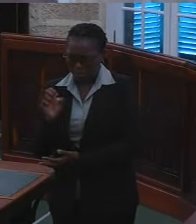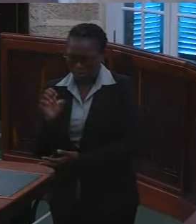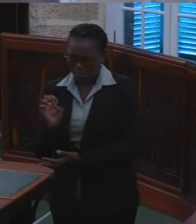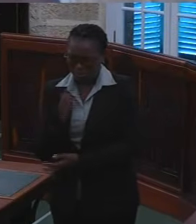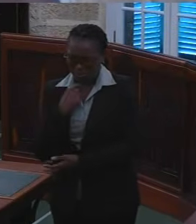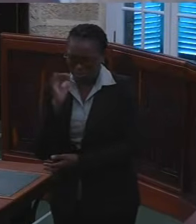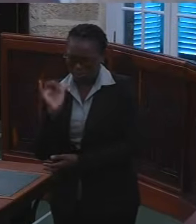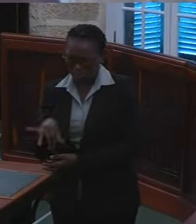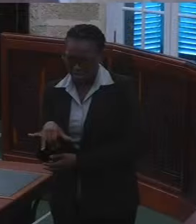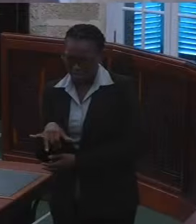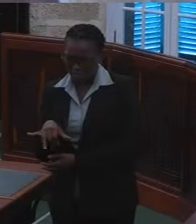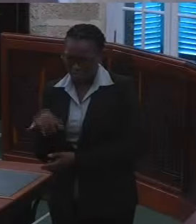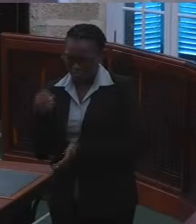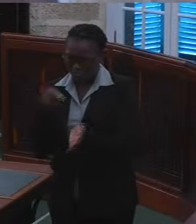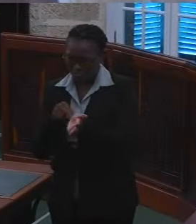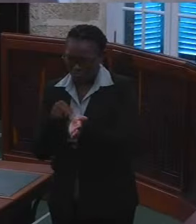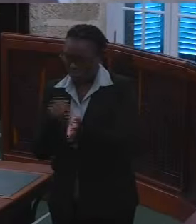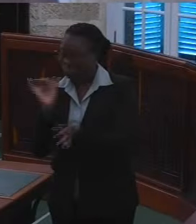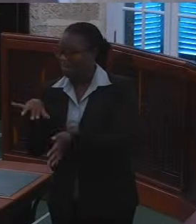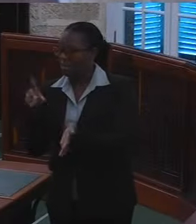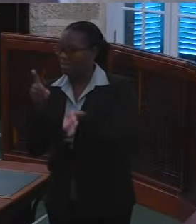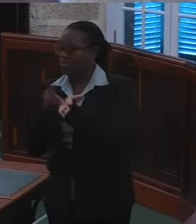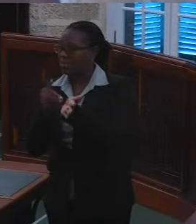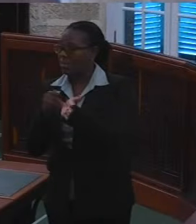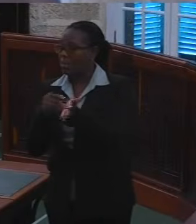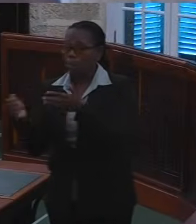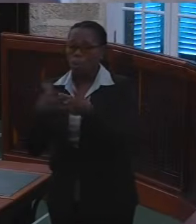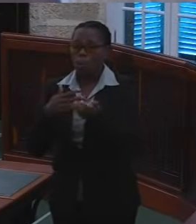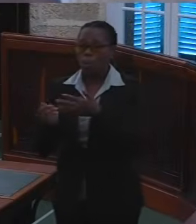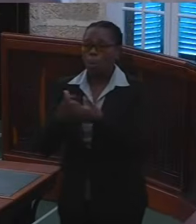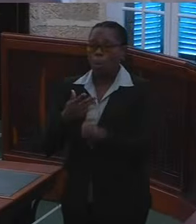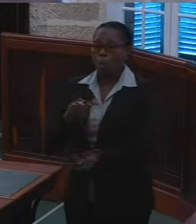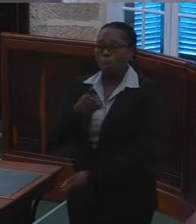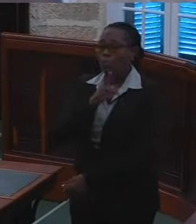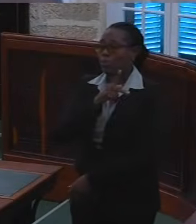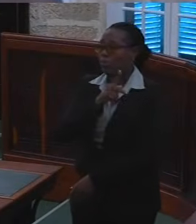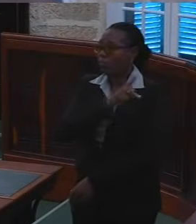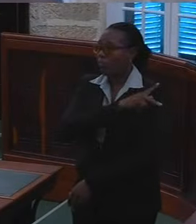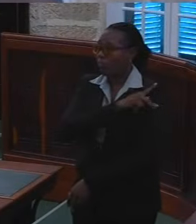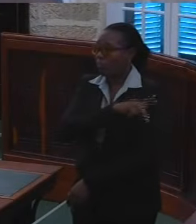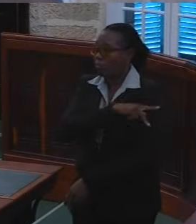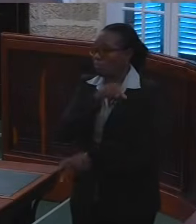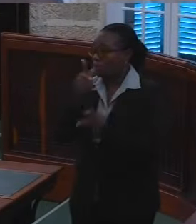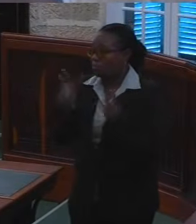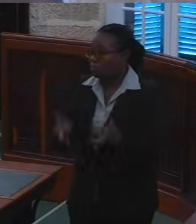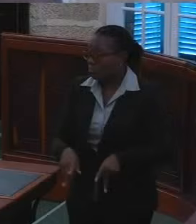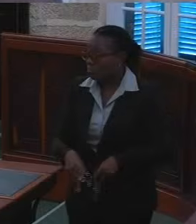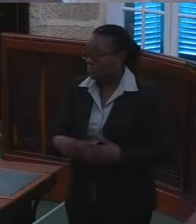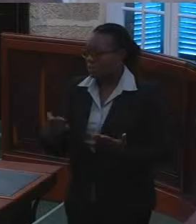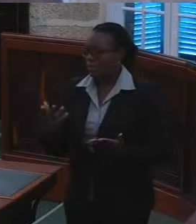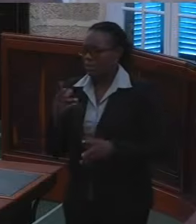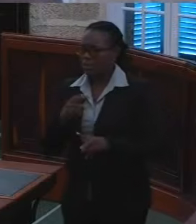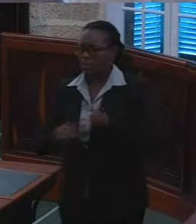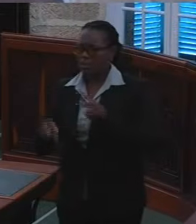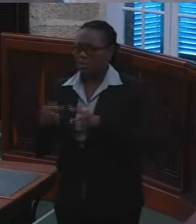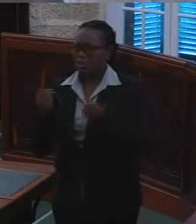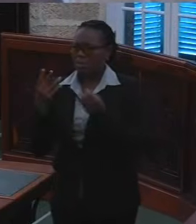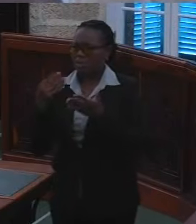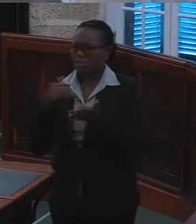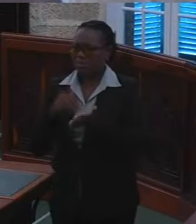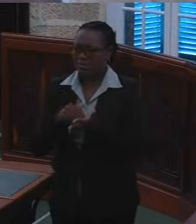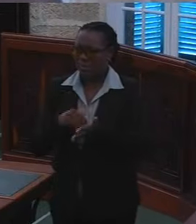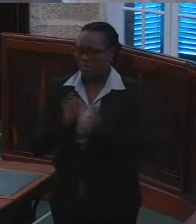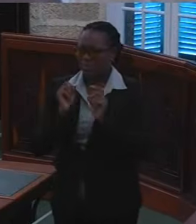that nurse, or whoever, or if the pharmacist believe that there is, based on the frequency and the amount of medication